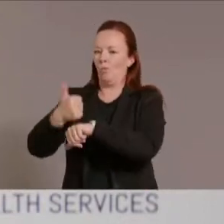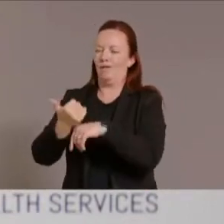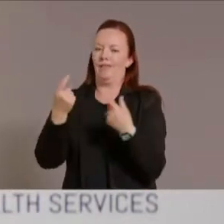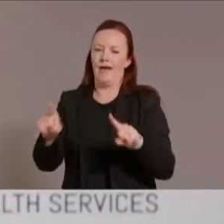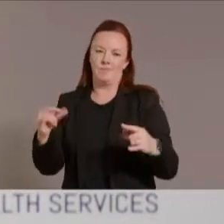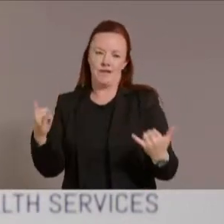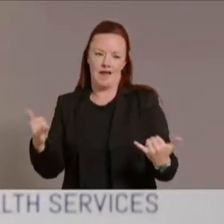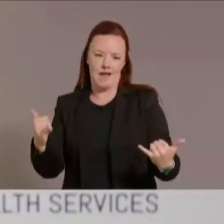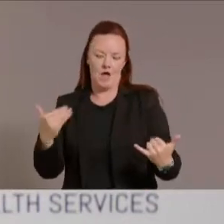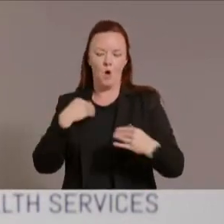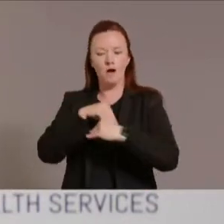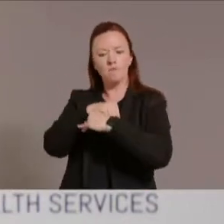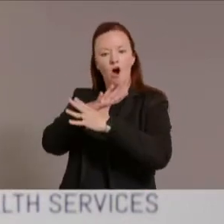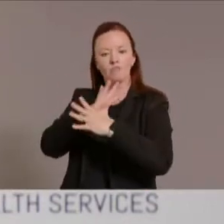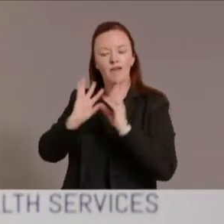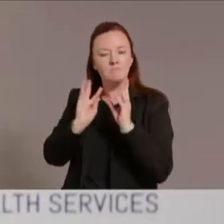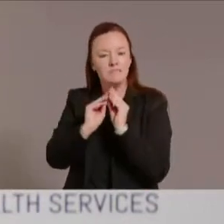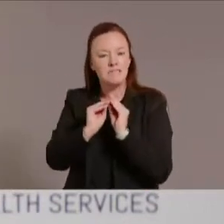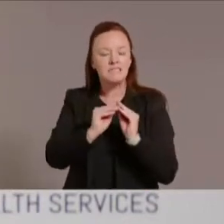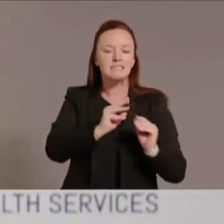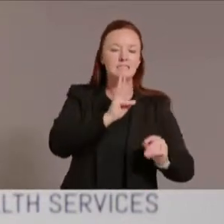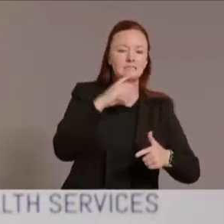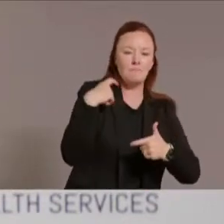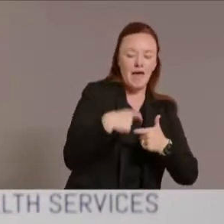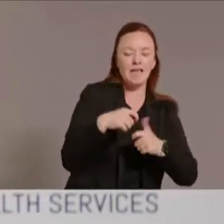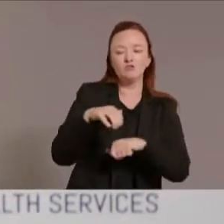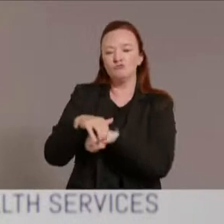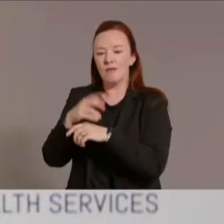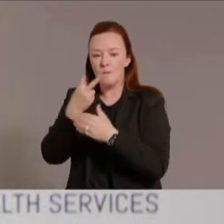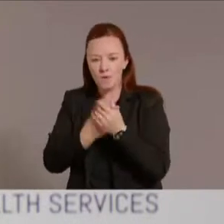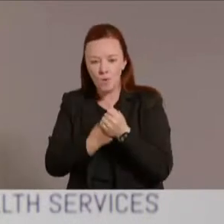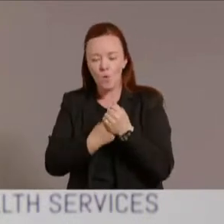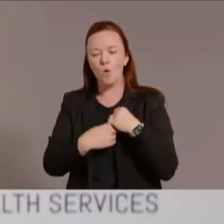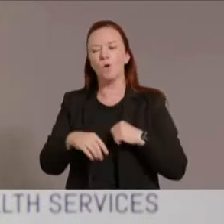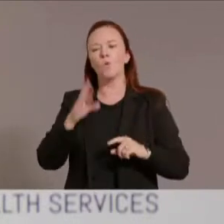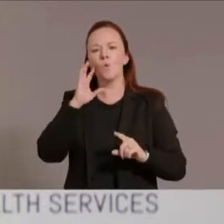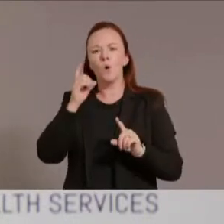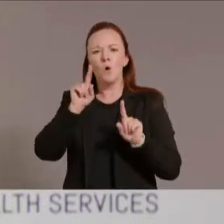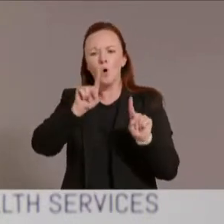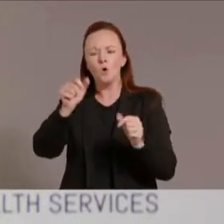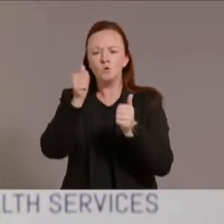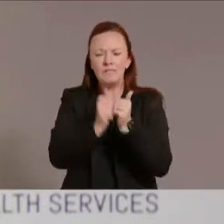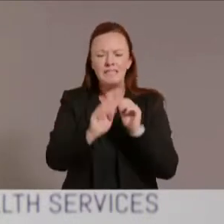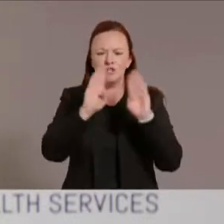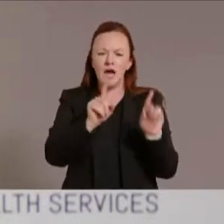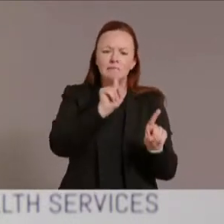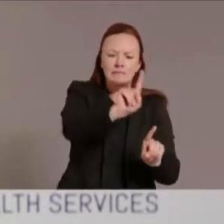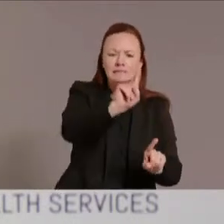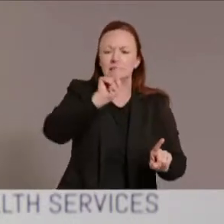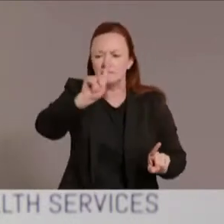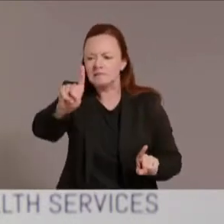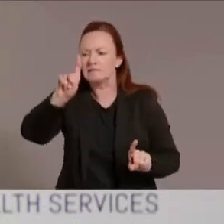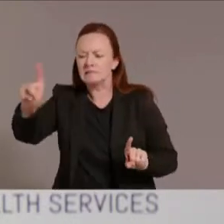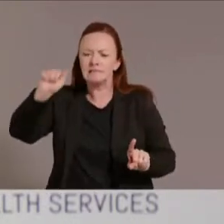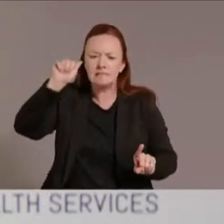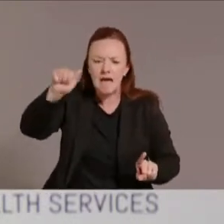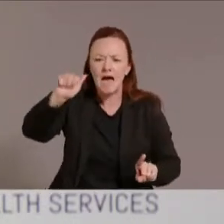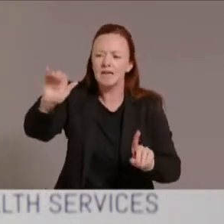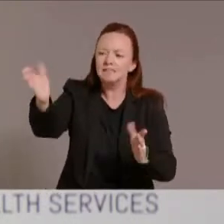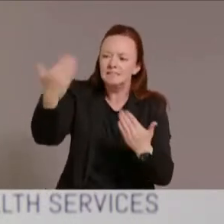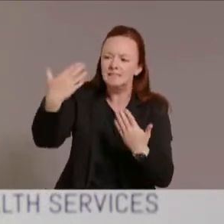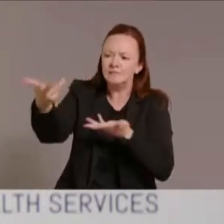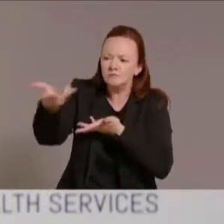We are doing door-to-door canvassing, yard signs, geofenced social media in both English and